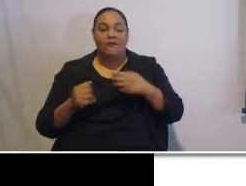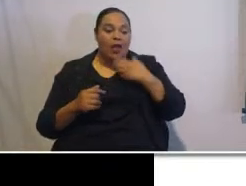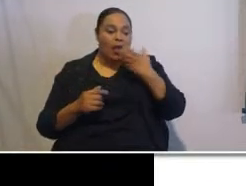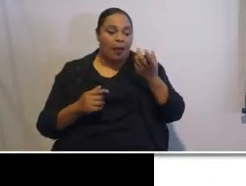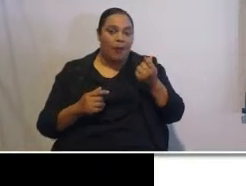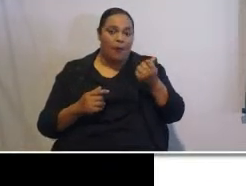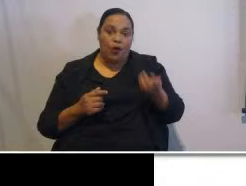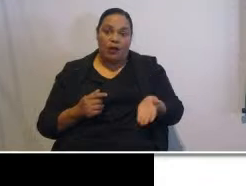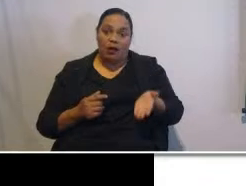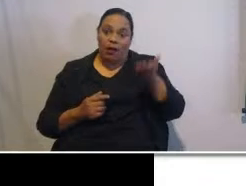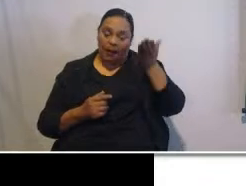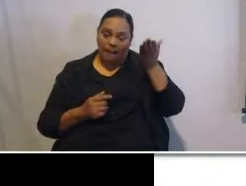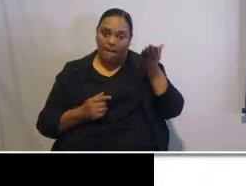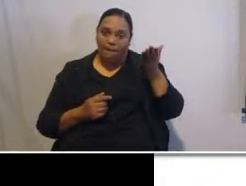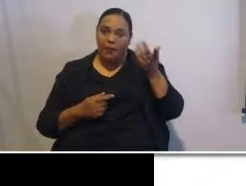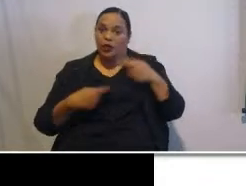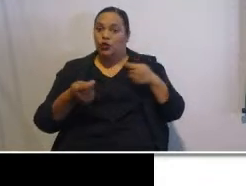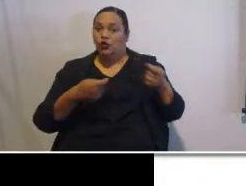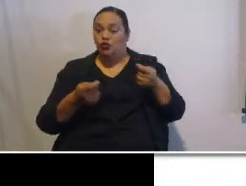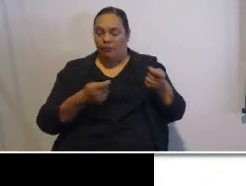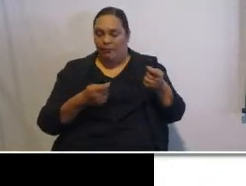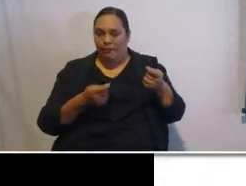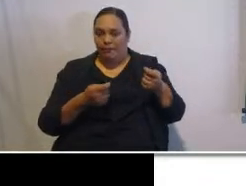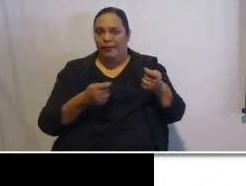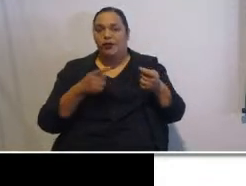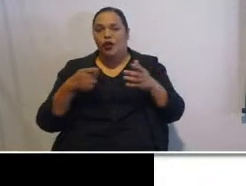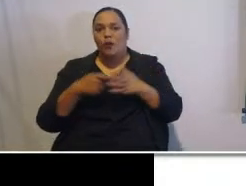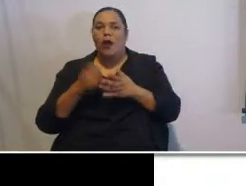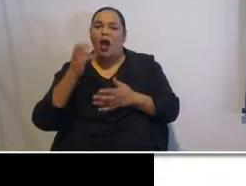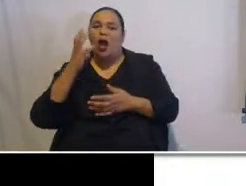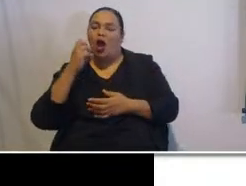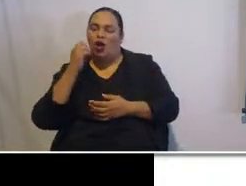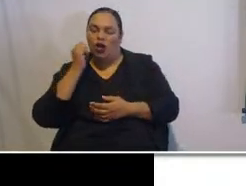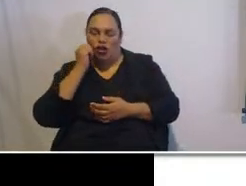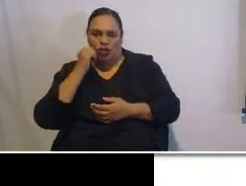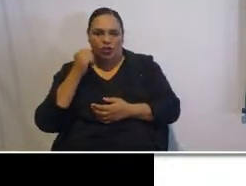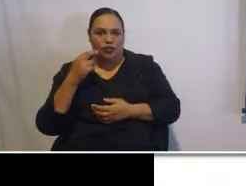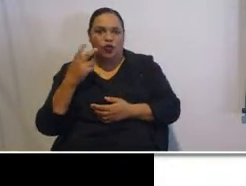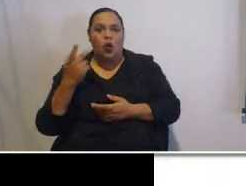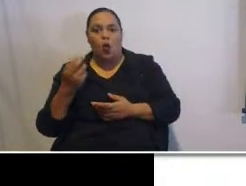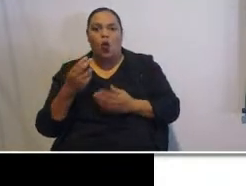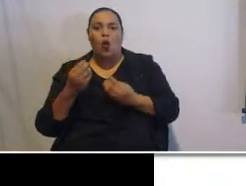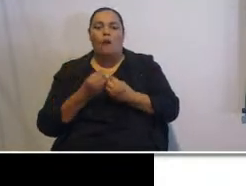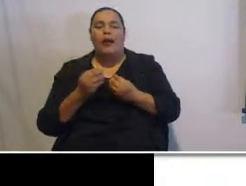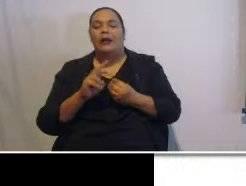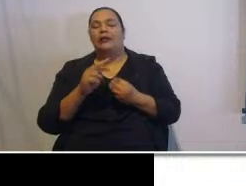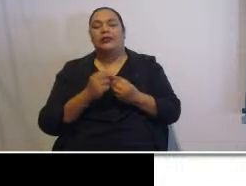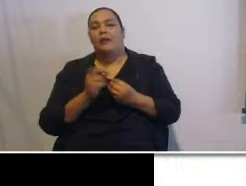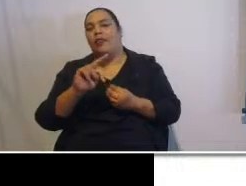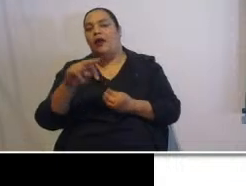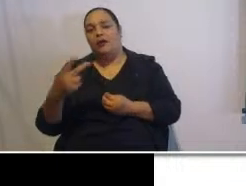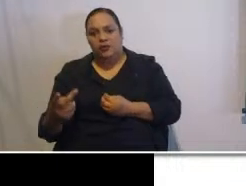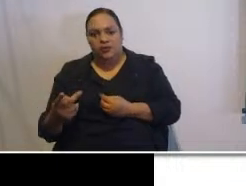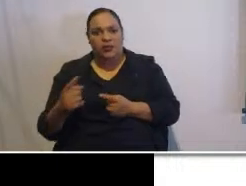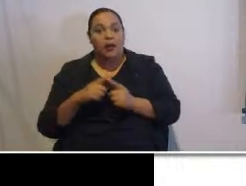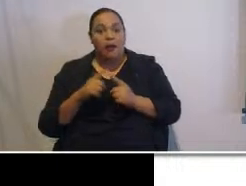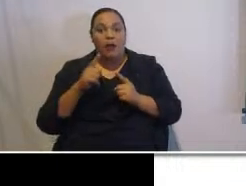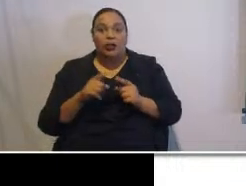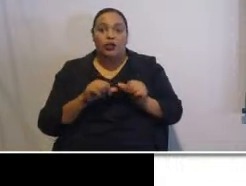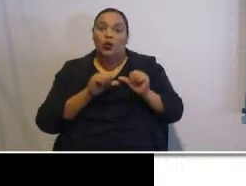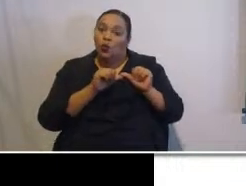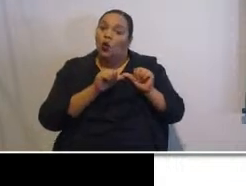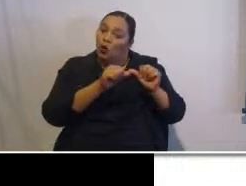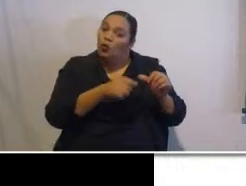up in price in the supermarket, you buy oranges, or you buy something else. But you don't carry on